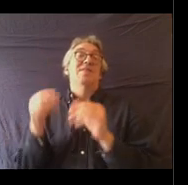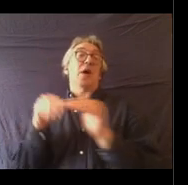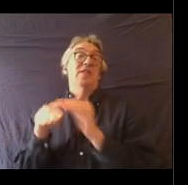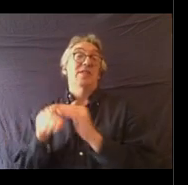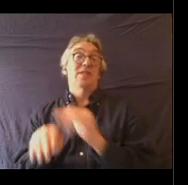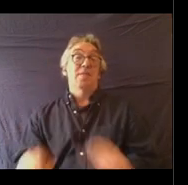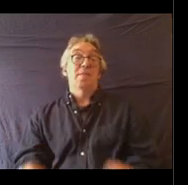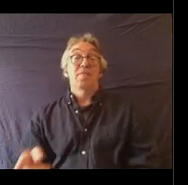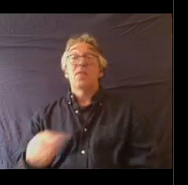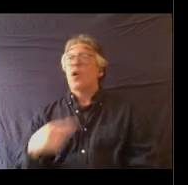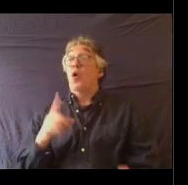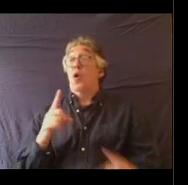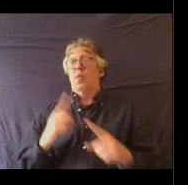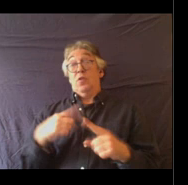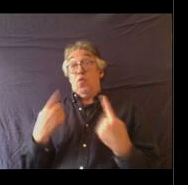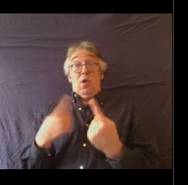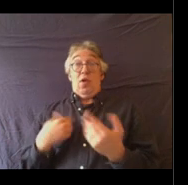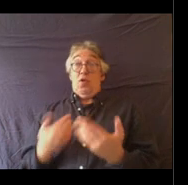of